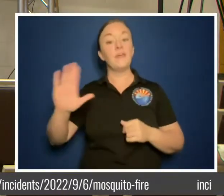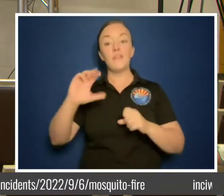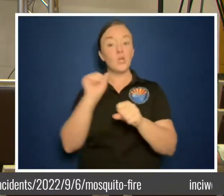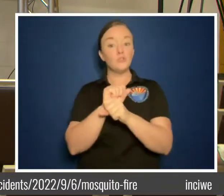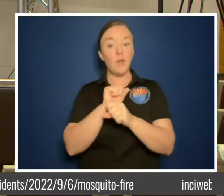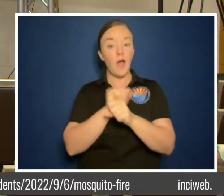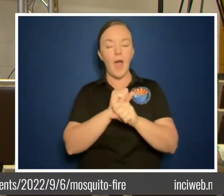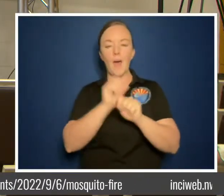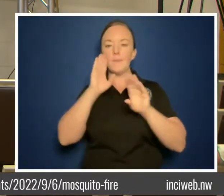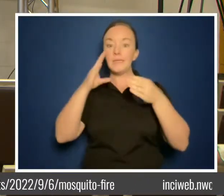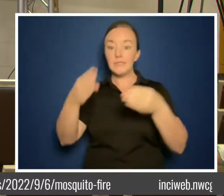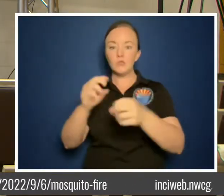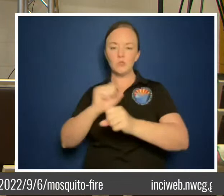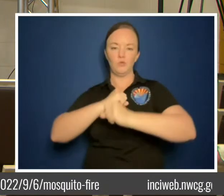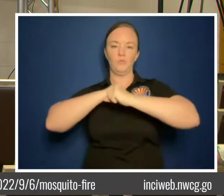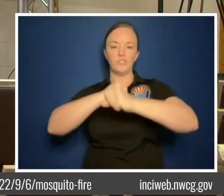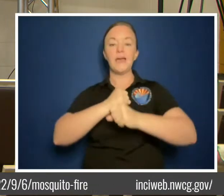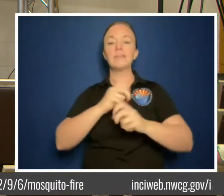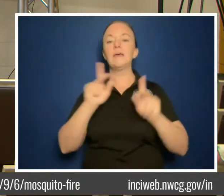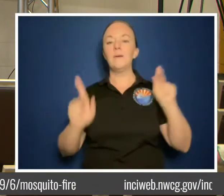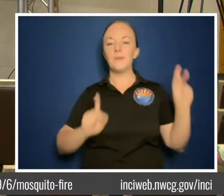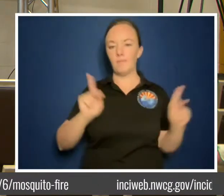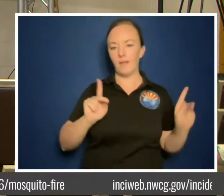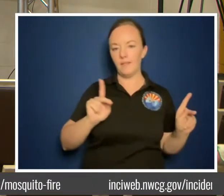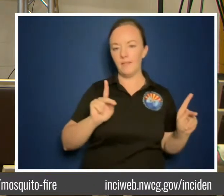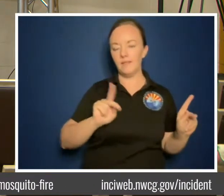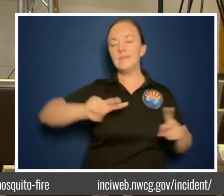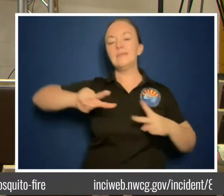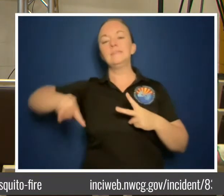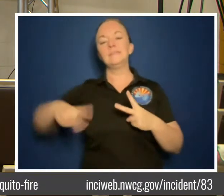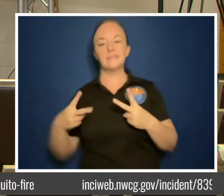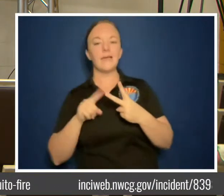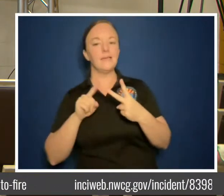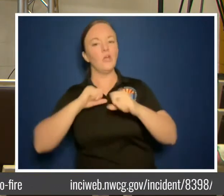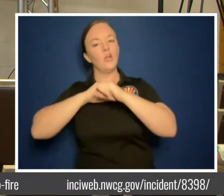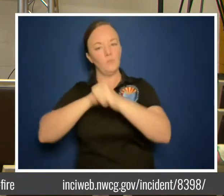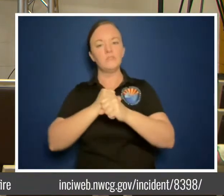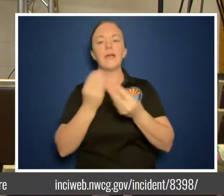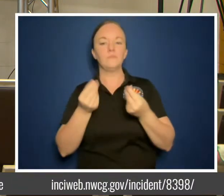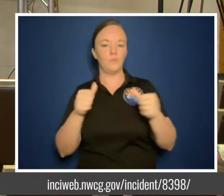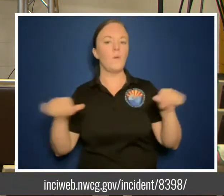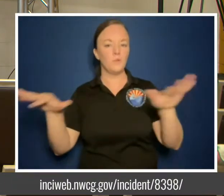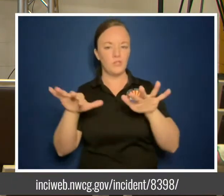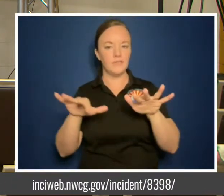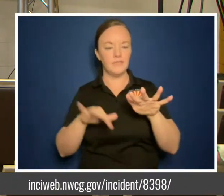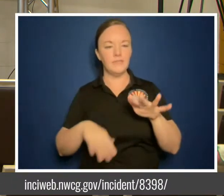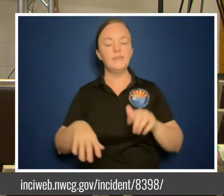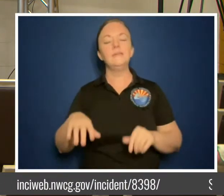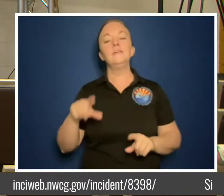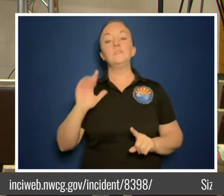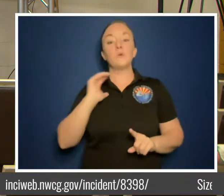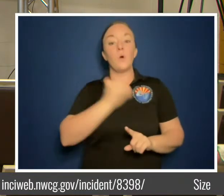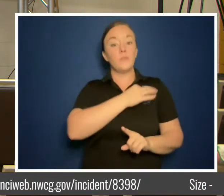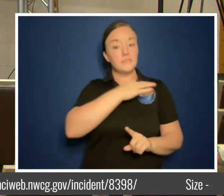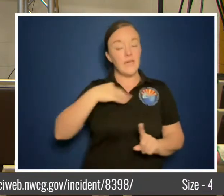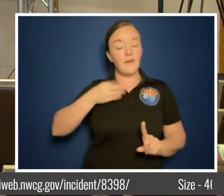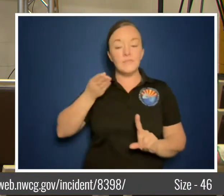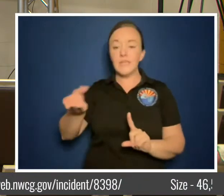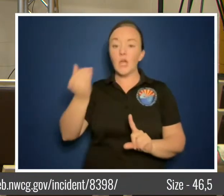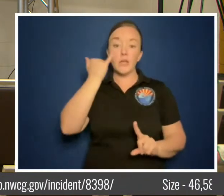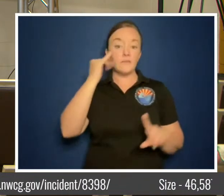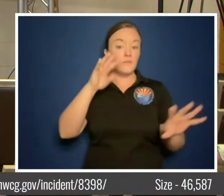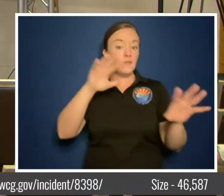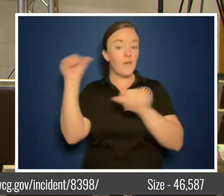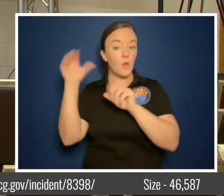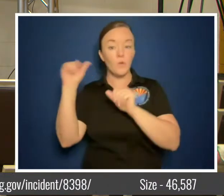and then the next after that is property. So that's what they're doing. They're there just in case we have evacuations or anything of that nature,